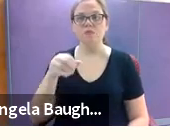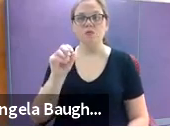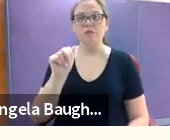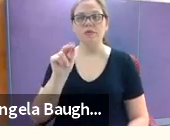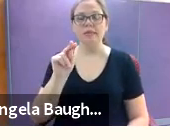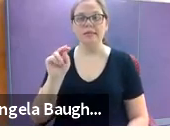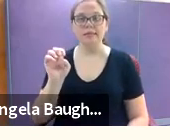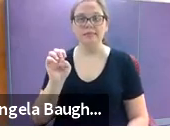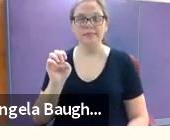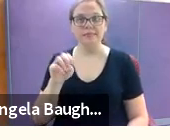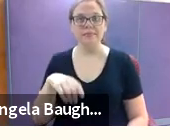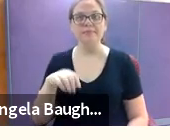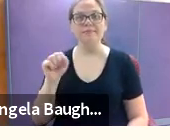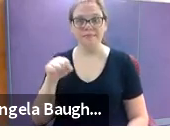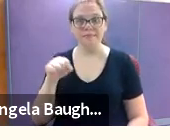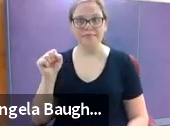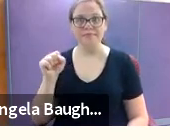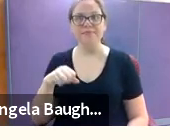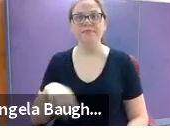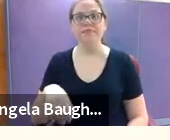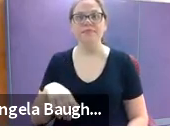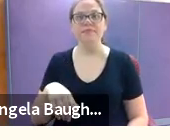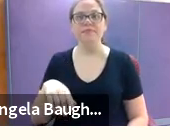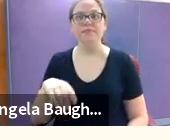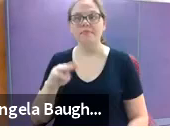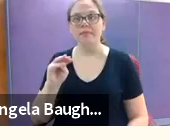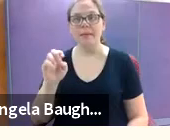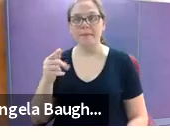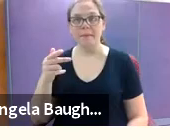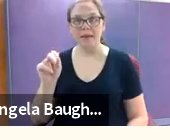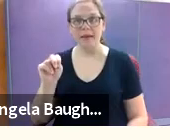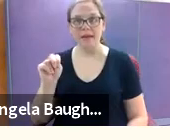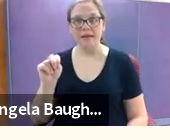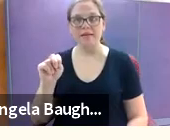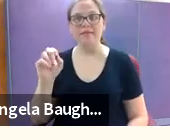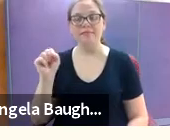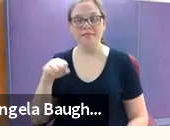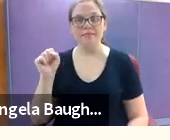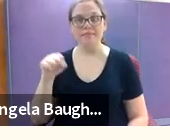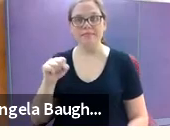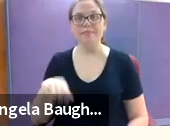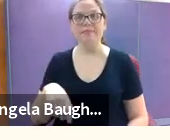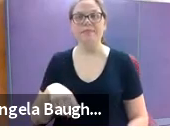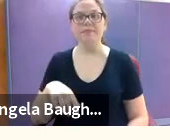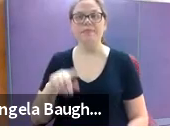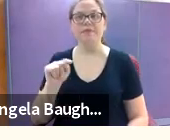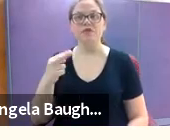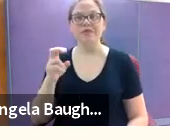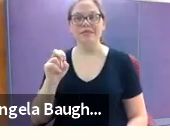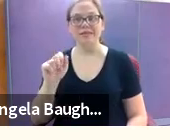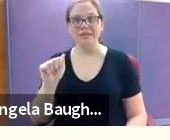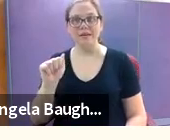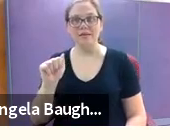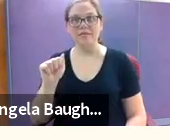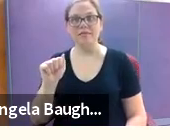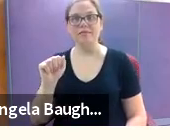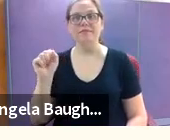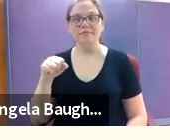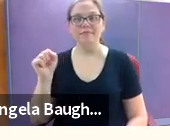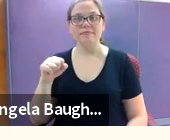Aceto, Yes. Megan Bergen, Yes. Teresa Hall,